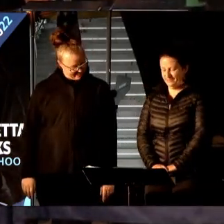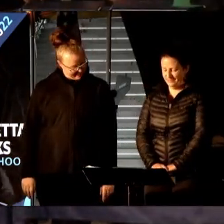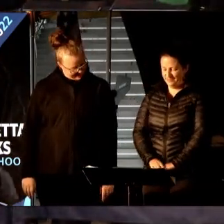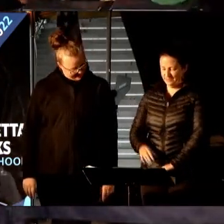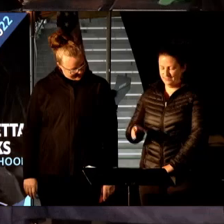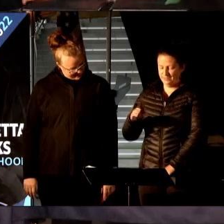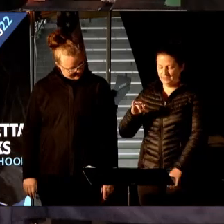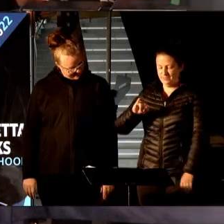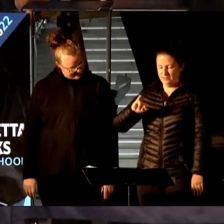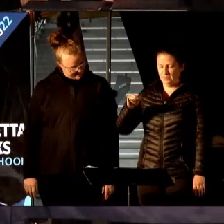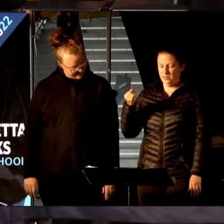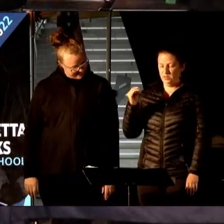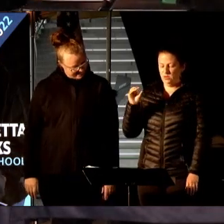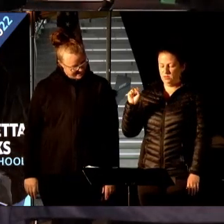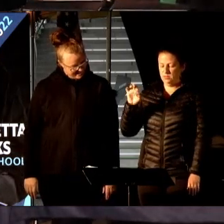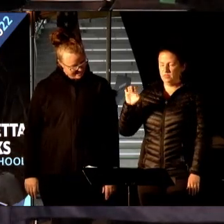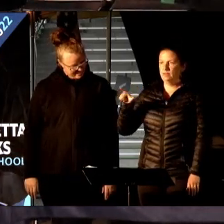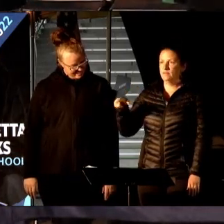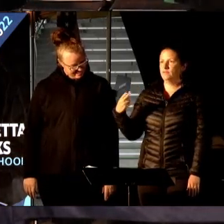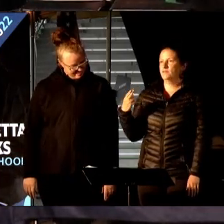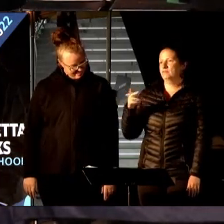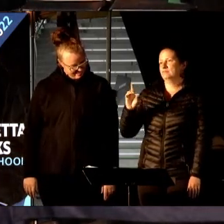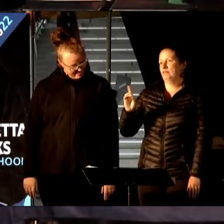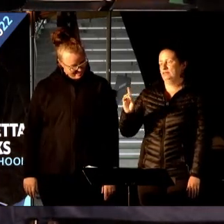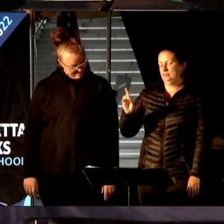Joseph Davis.